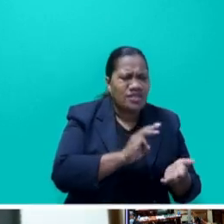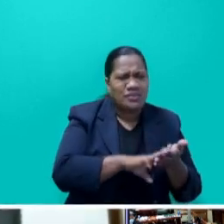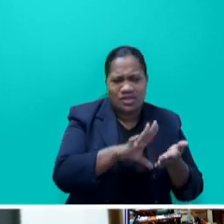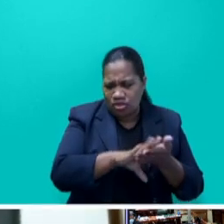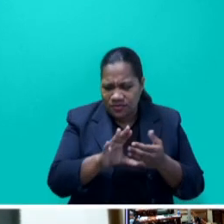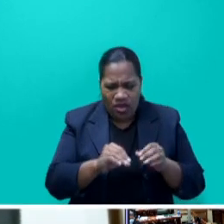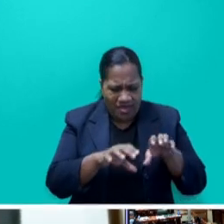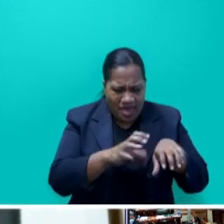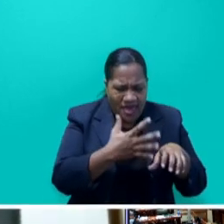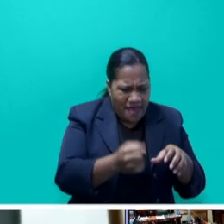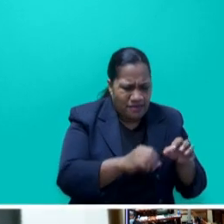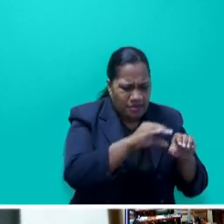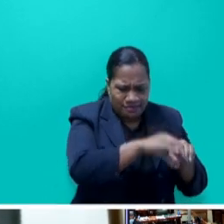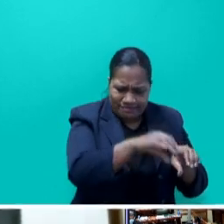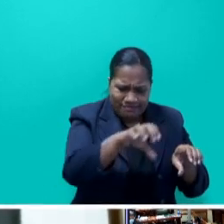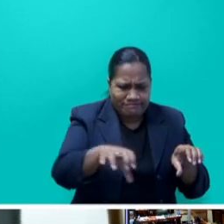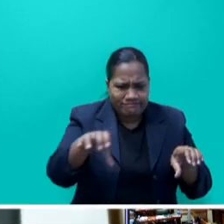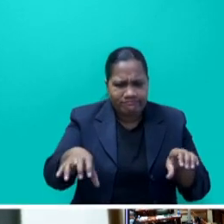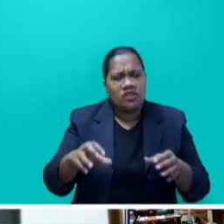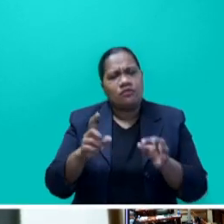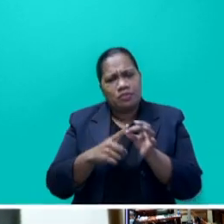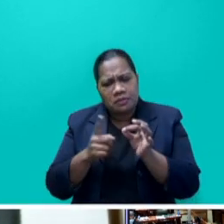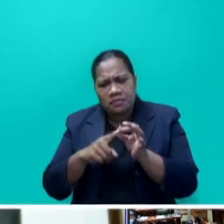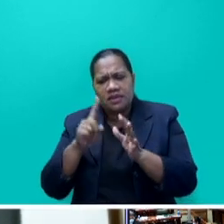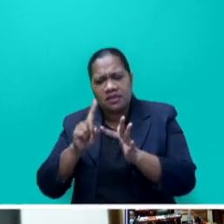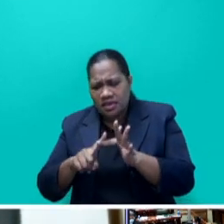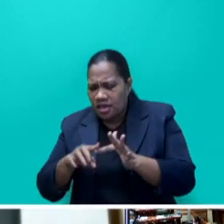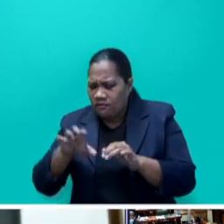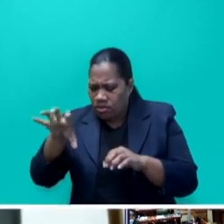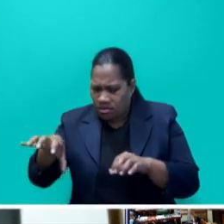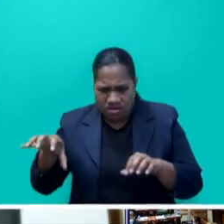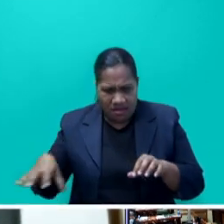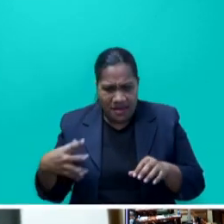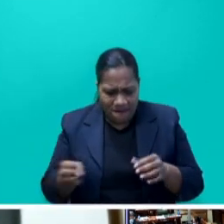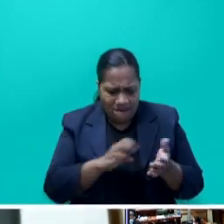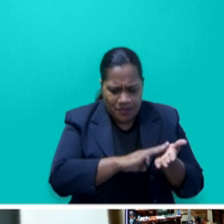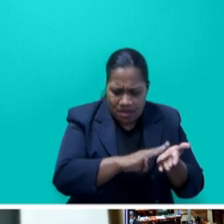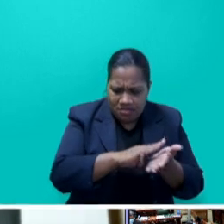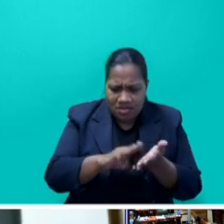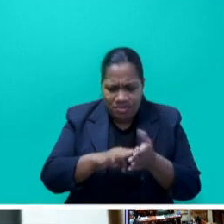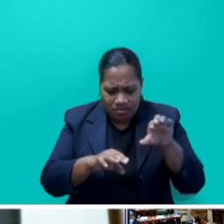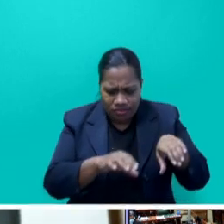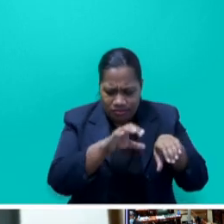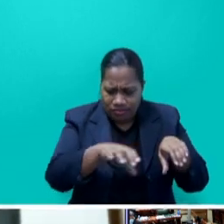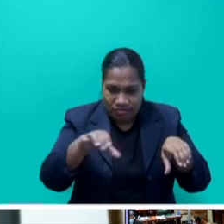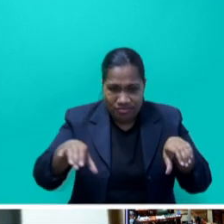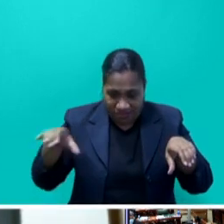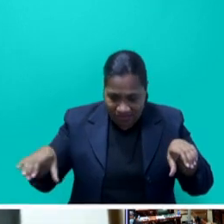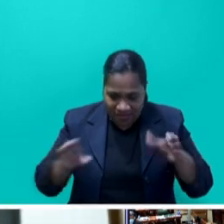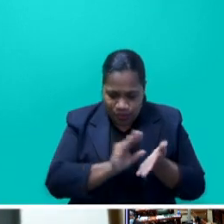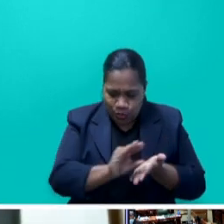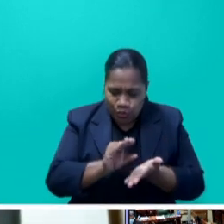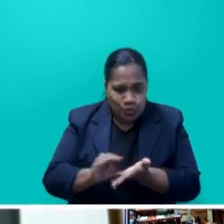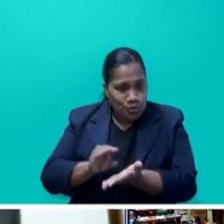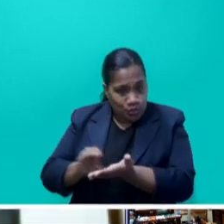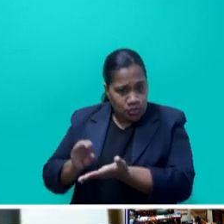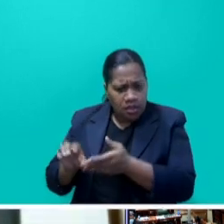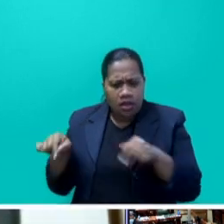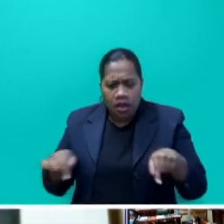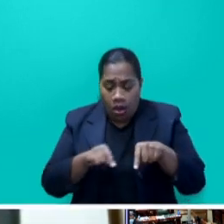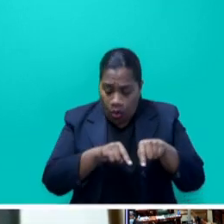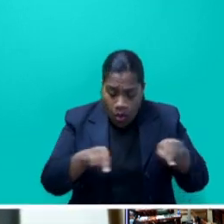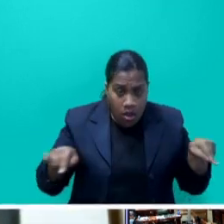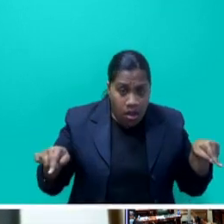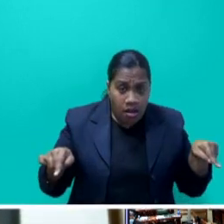million for the PPP, and $16.4 million should we have elections in this financial year. Mr. Speaker, sir, all of